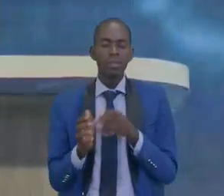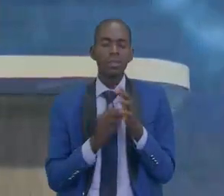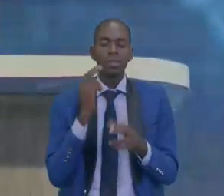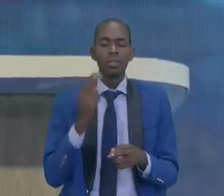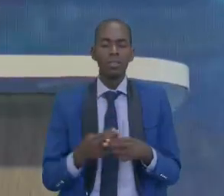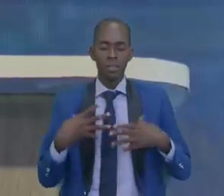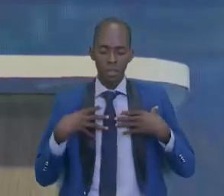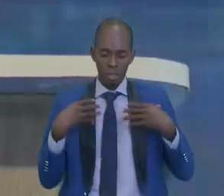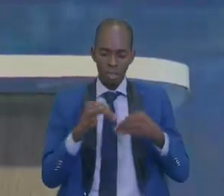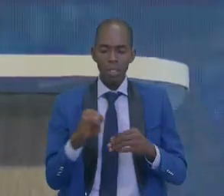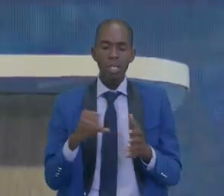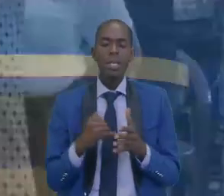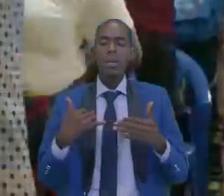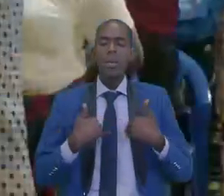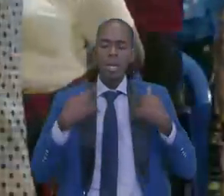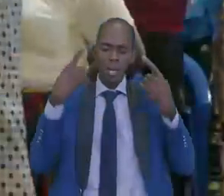Healing, it has happened.